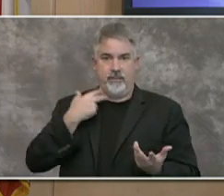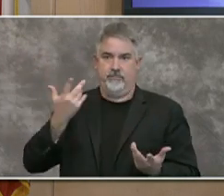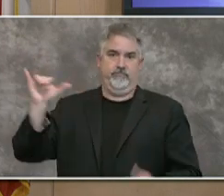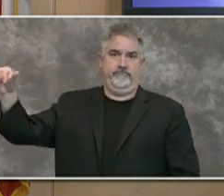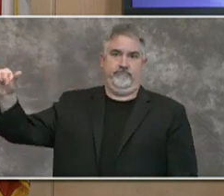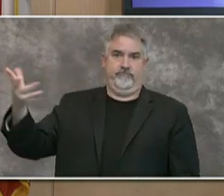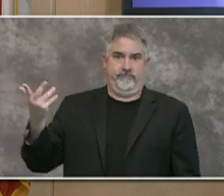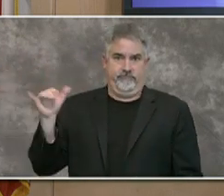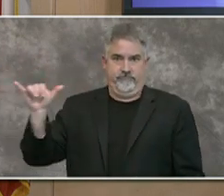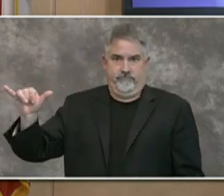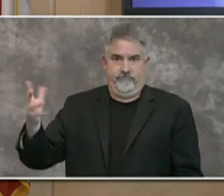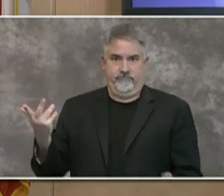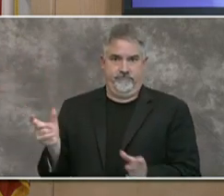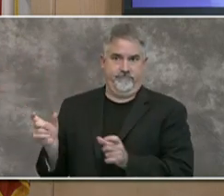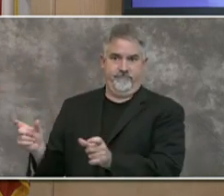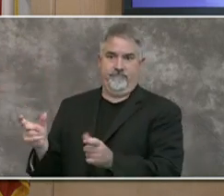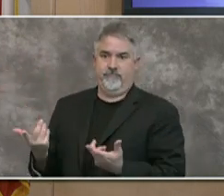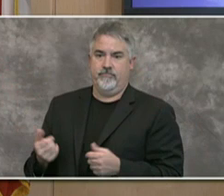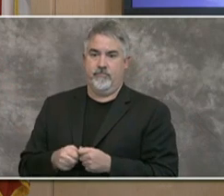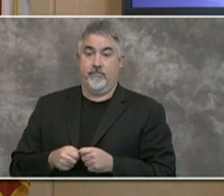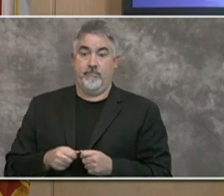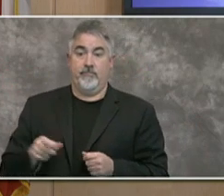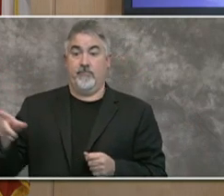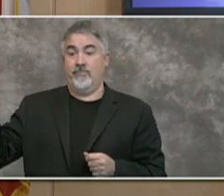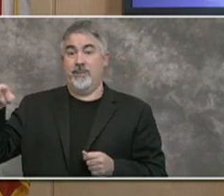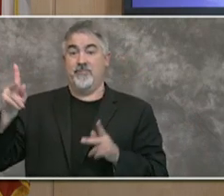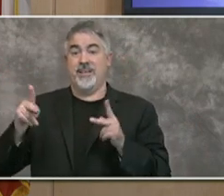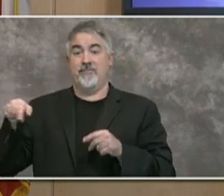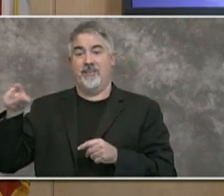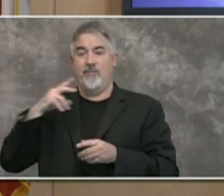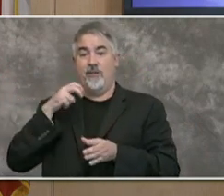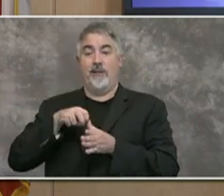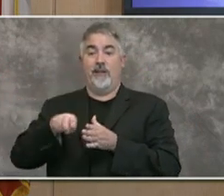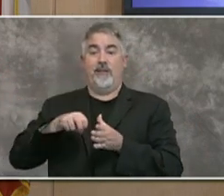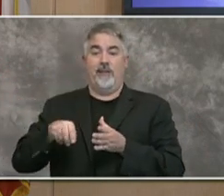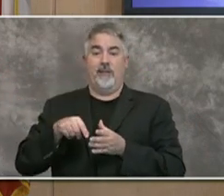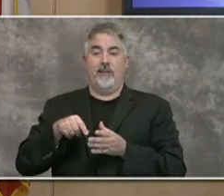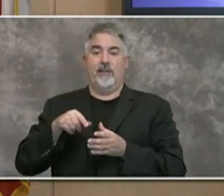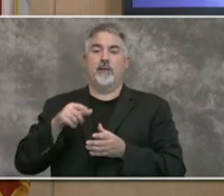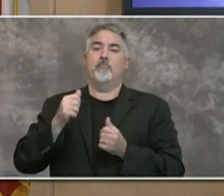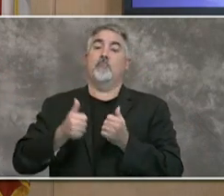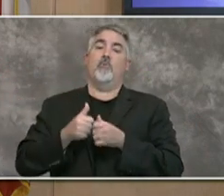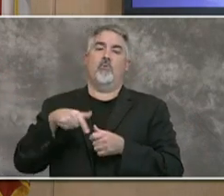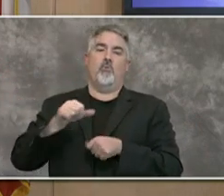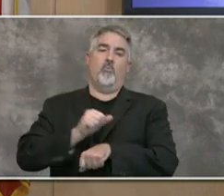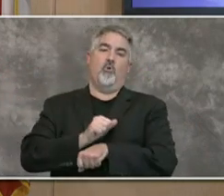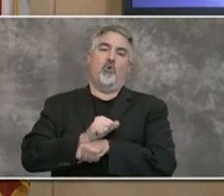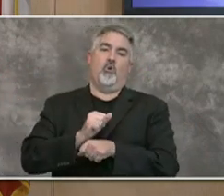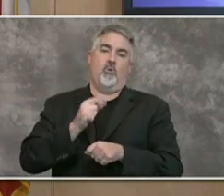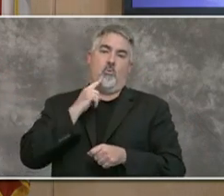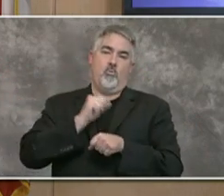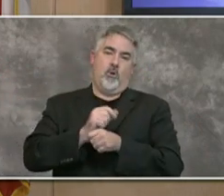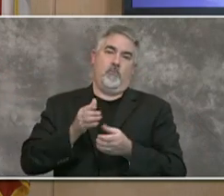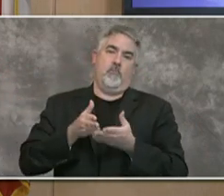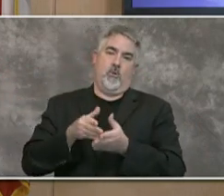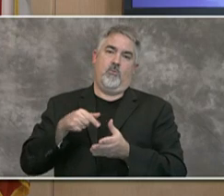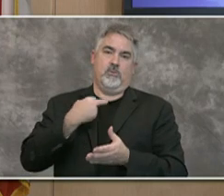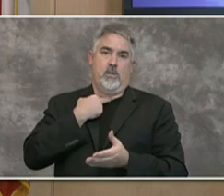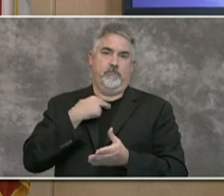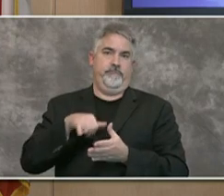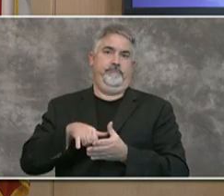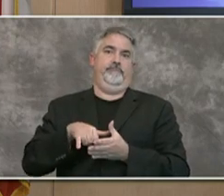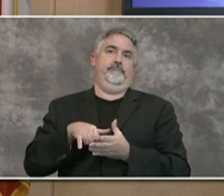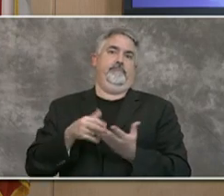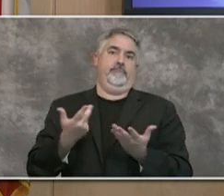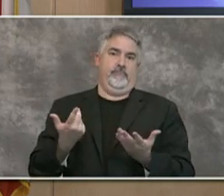those ships are actually all crew members. And I have a question from Paul Sisson with the Union Tribune. How many local